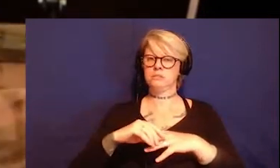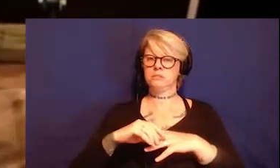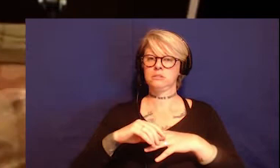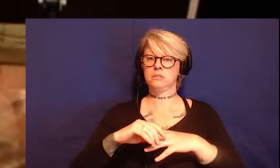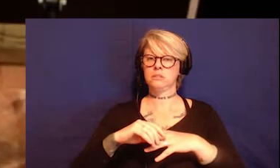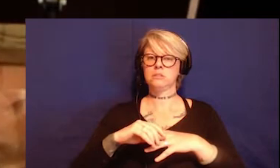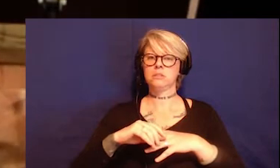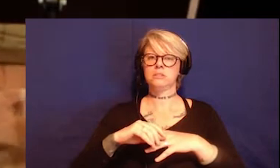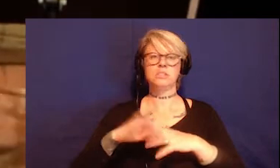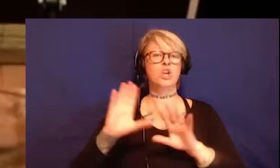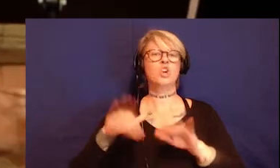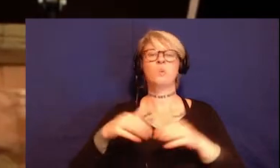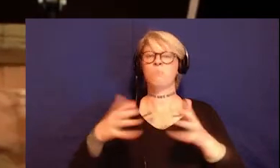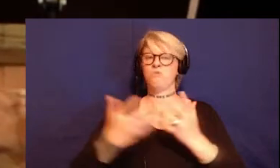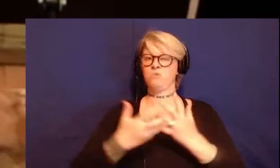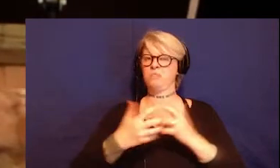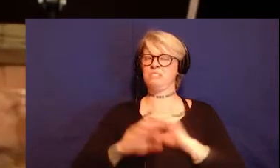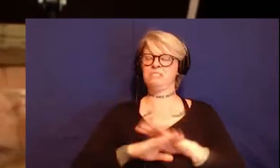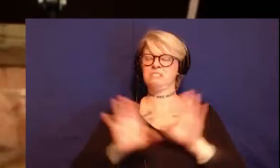No more roommates.